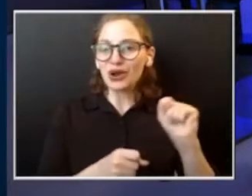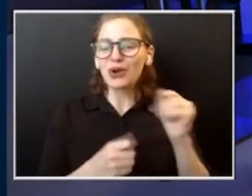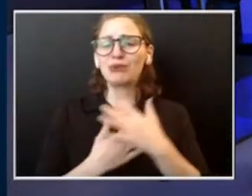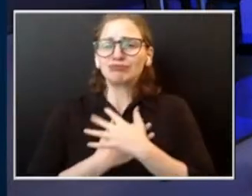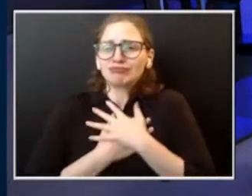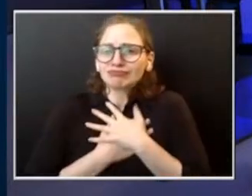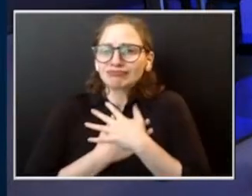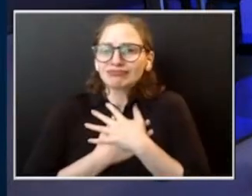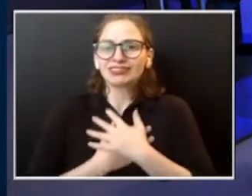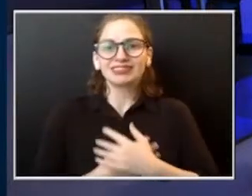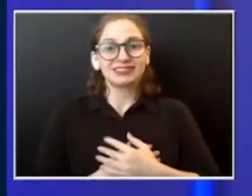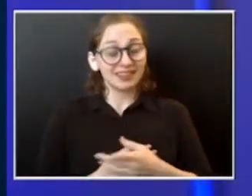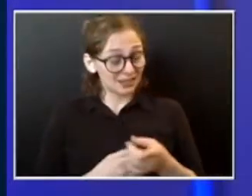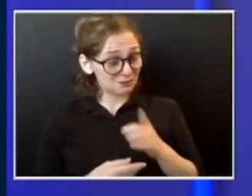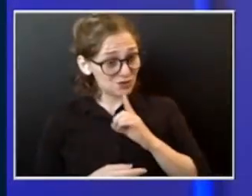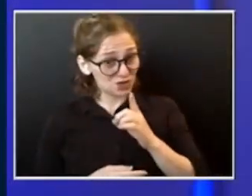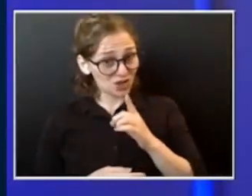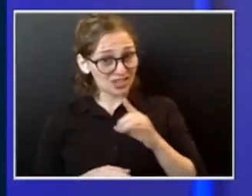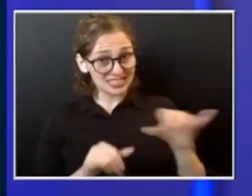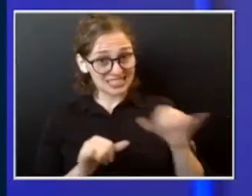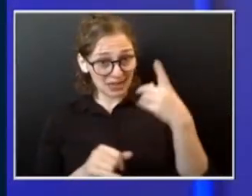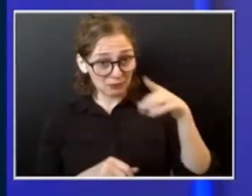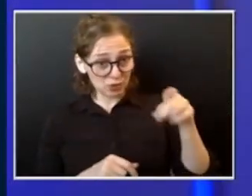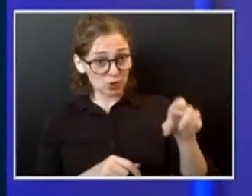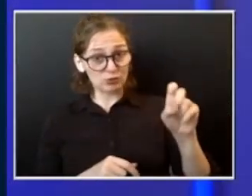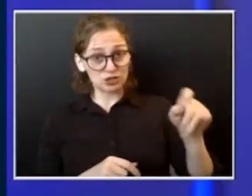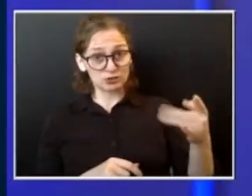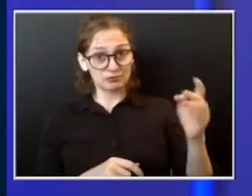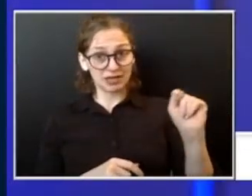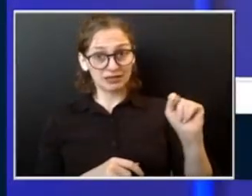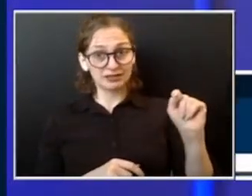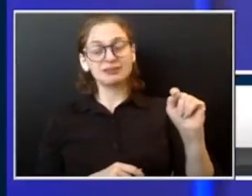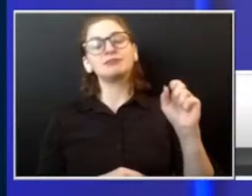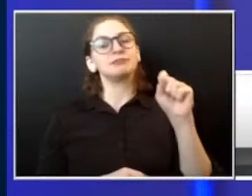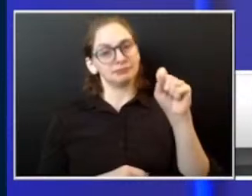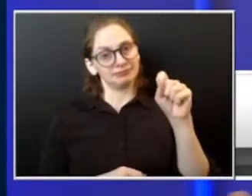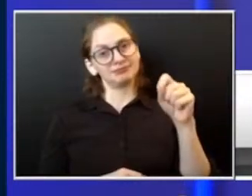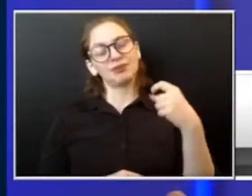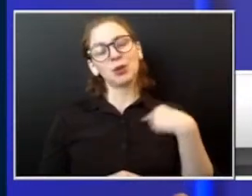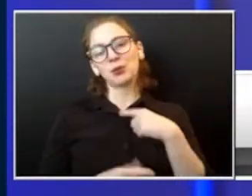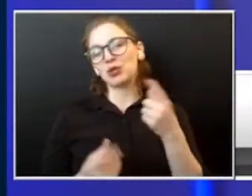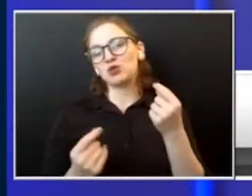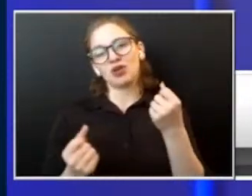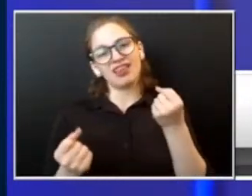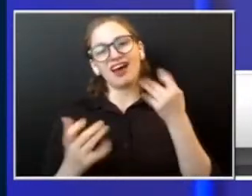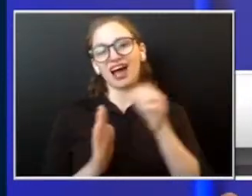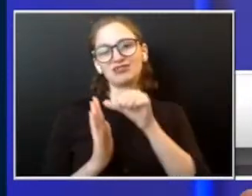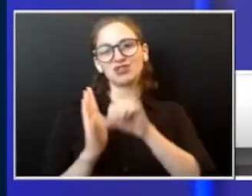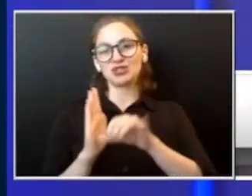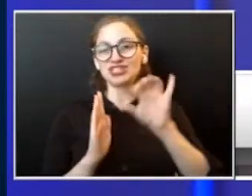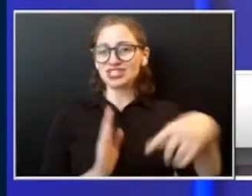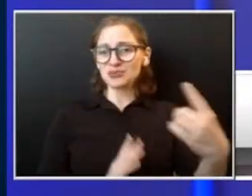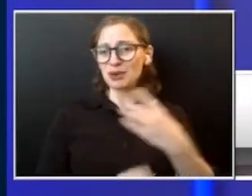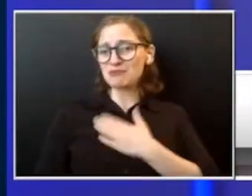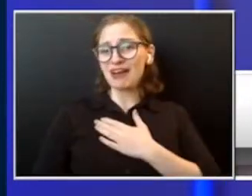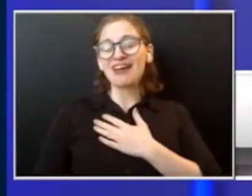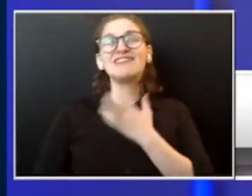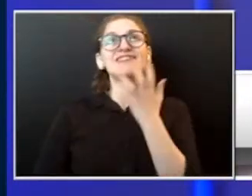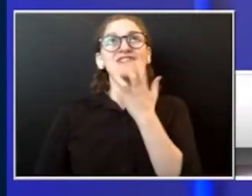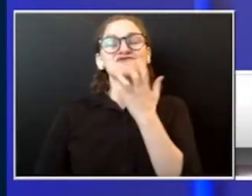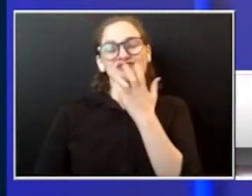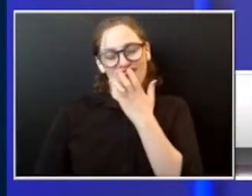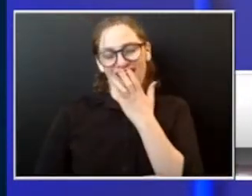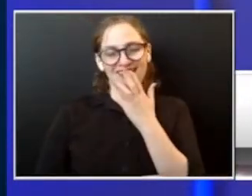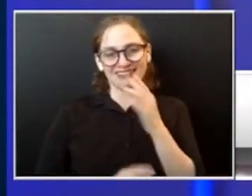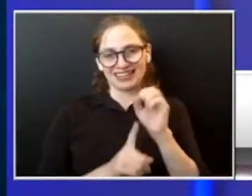in. Yeah, we do a lot of surgeries, but this is probably my favorite case because you take the kidney, it's cold, and this kidney, I was like, it